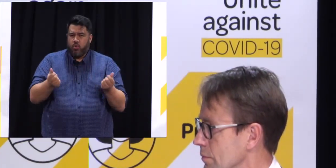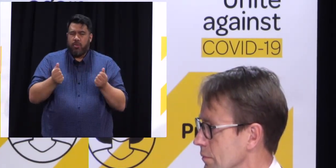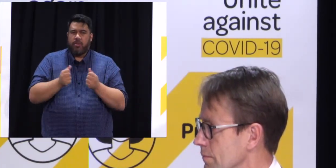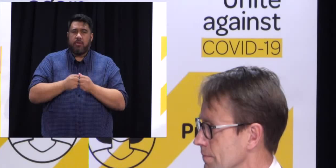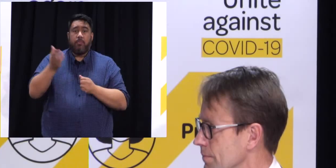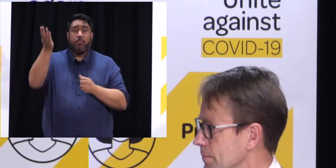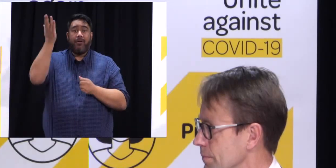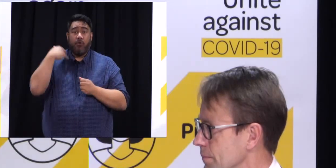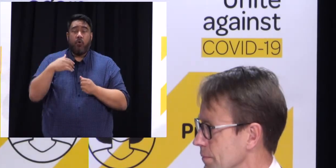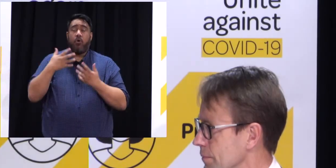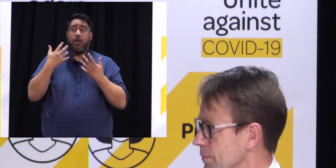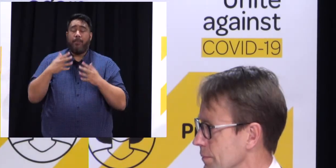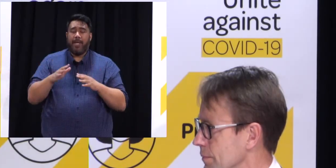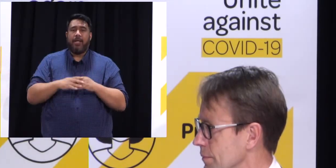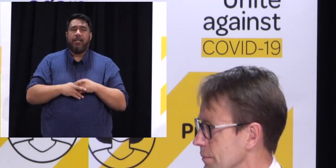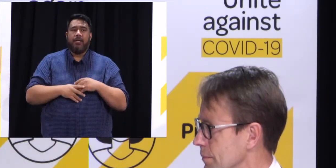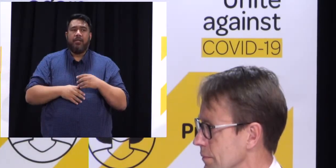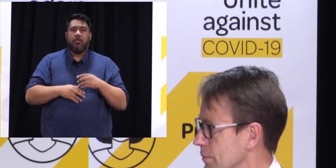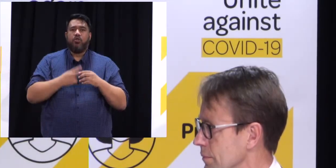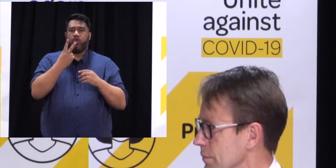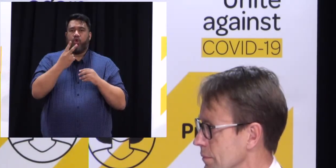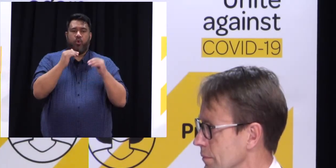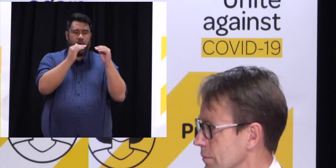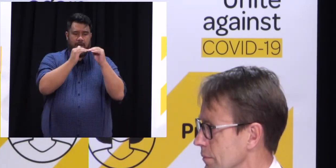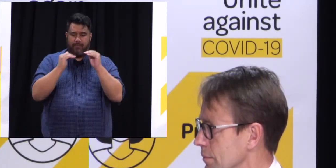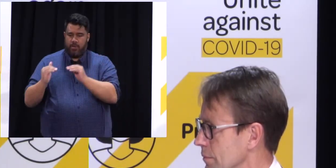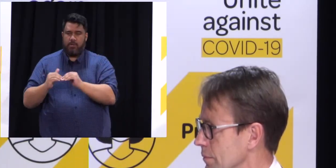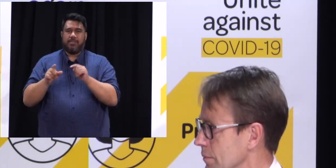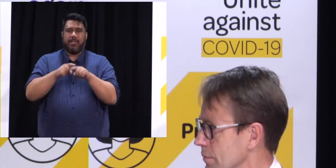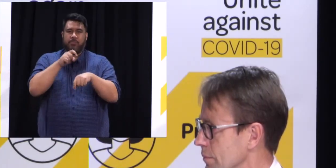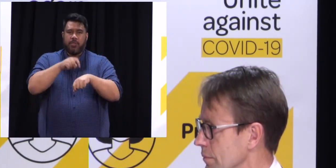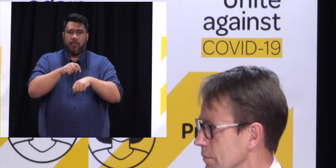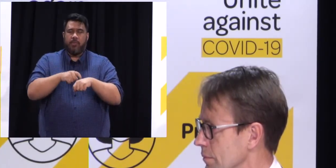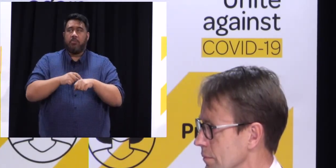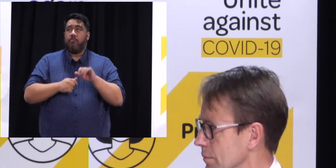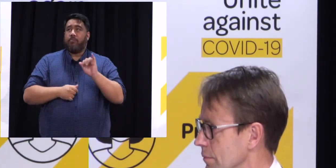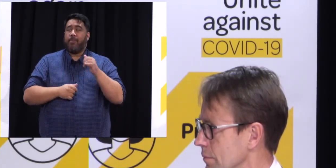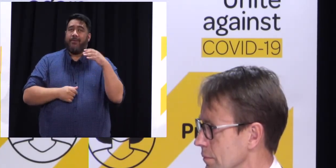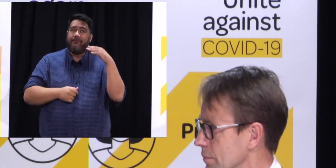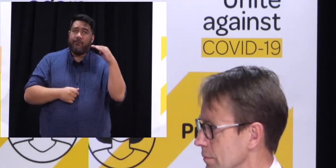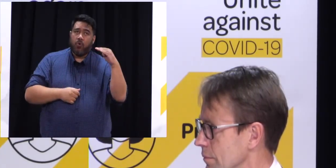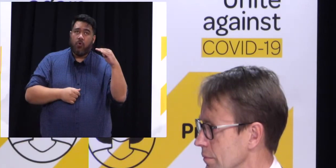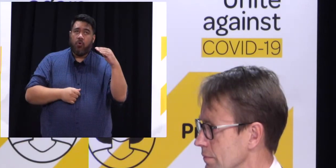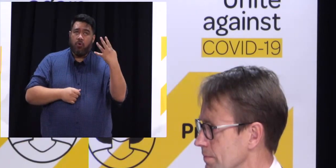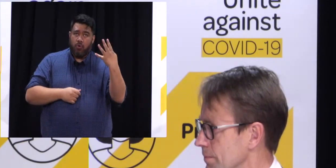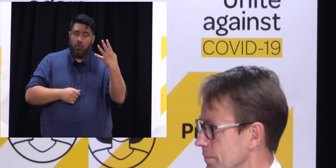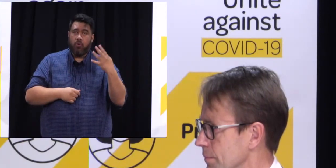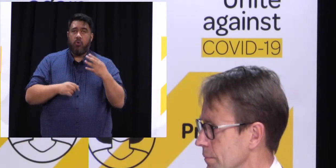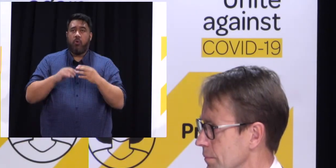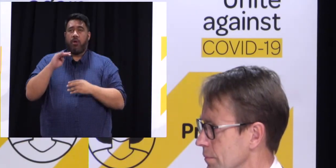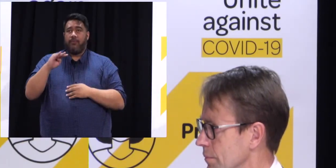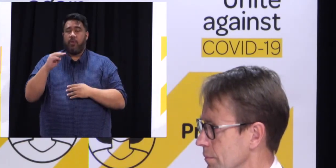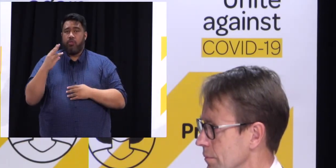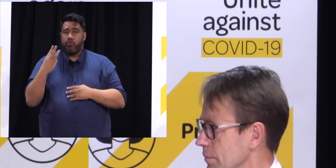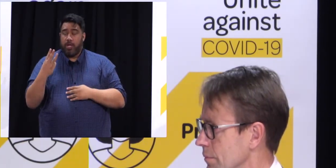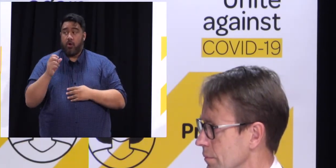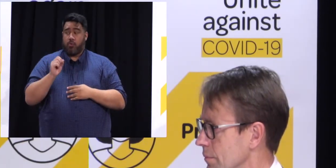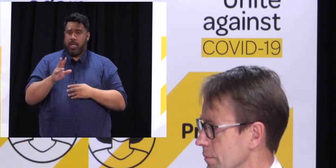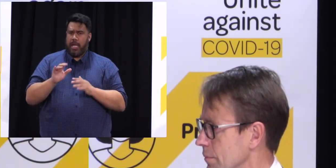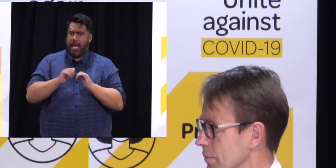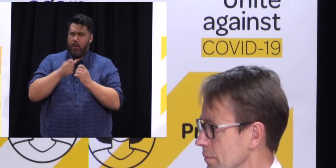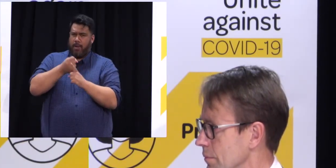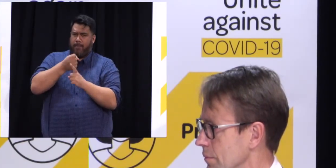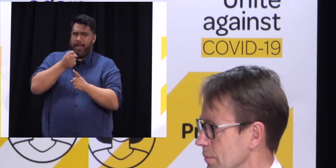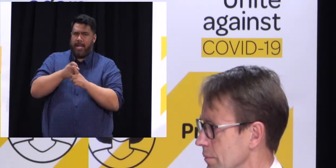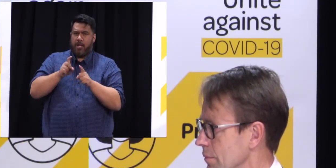to consider the range. What if you had a 4 and a 3, for instance? What will that mean for movement? How do we ensure that